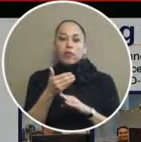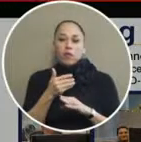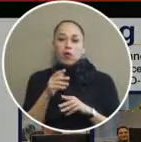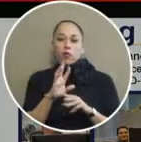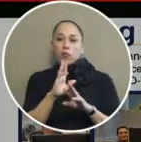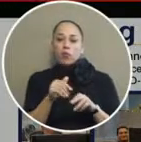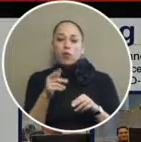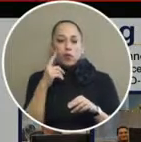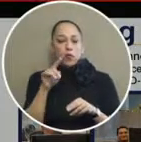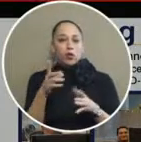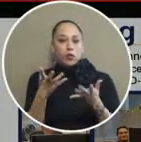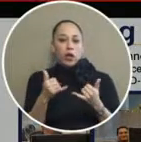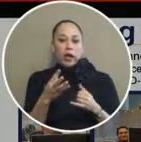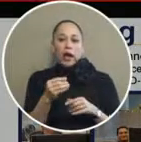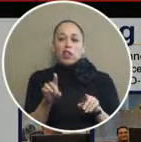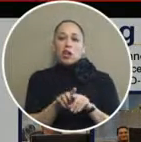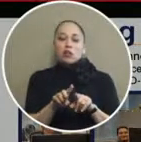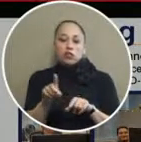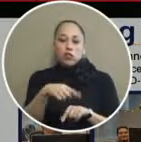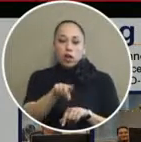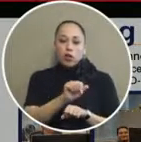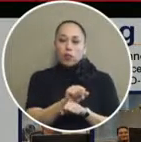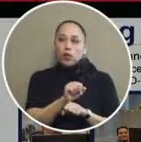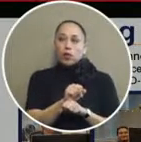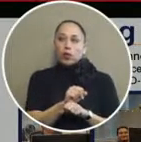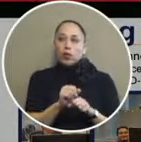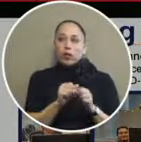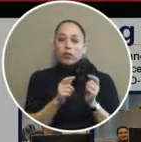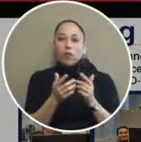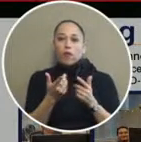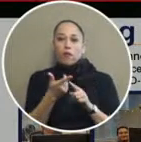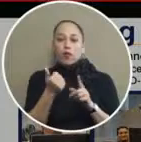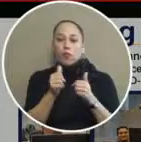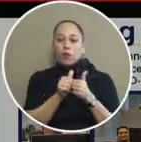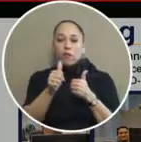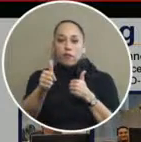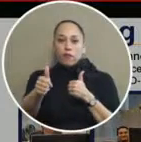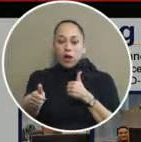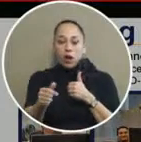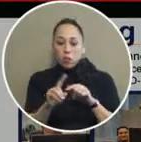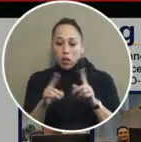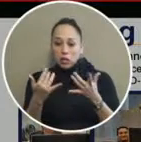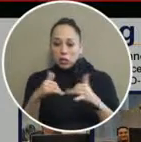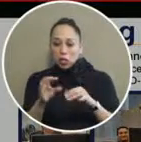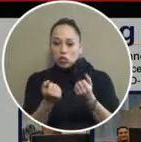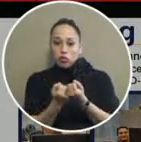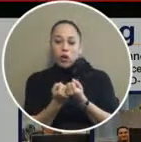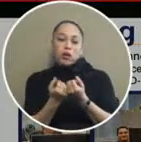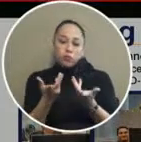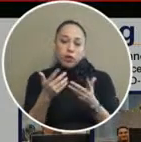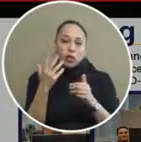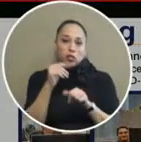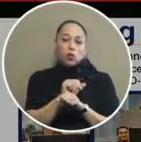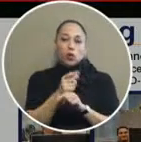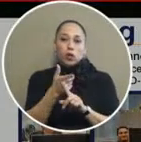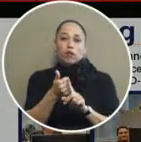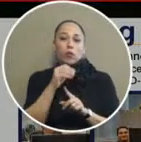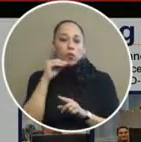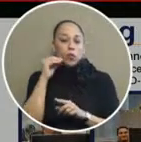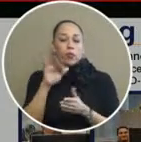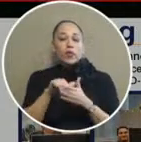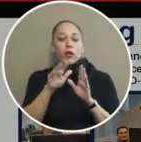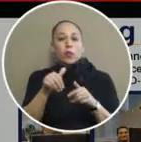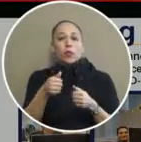reported out today, but then also those that are working remotely to ensure that those services are being supported and provided from home. And so this just provides